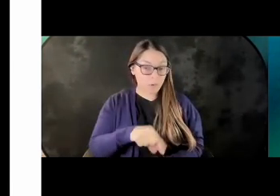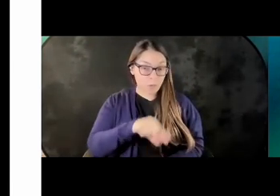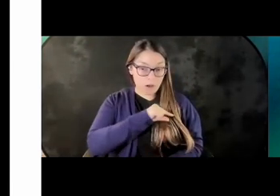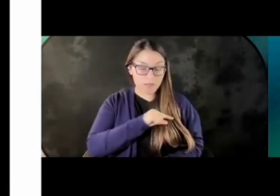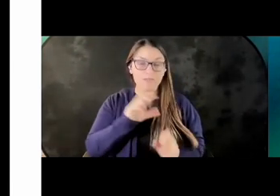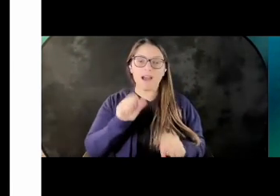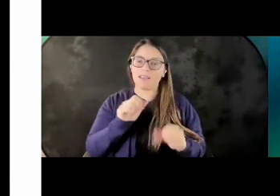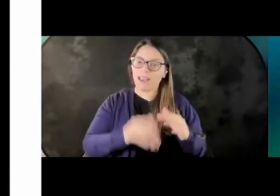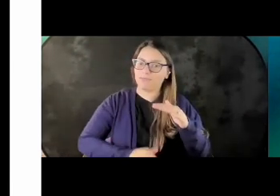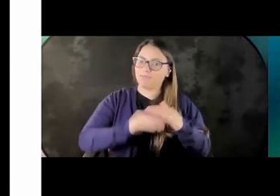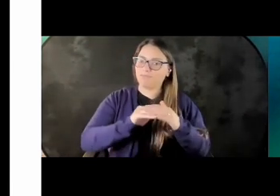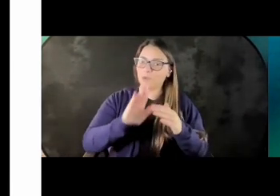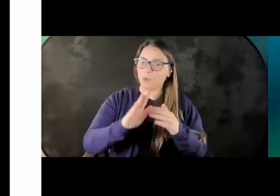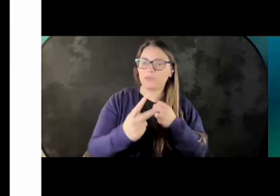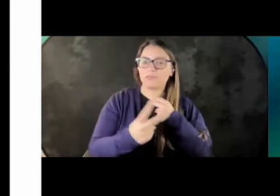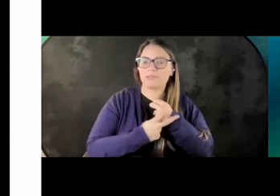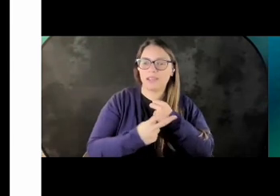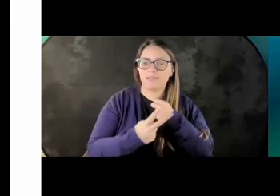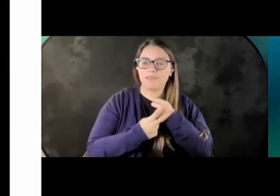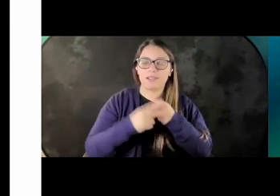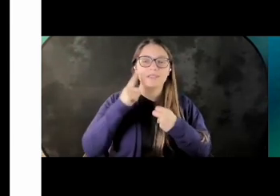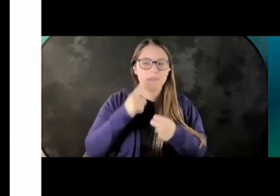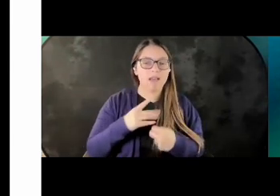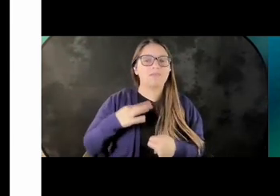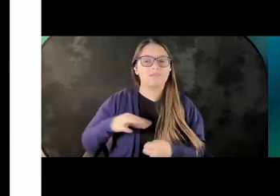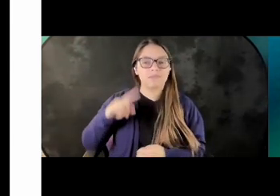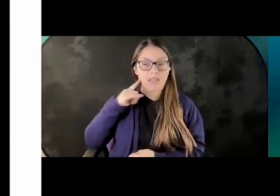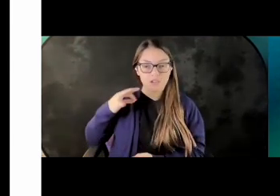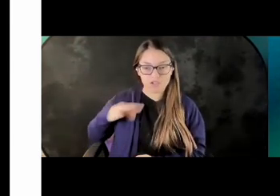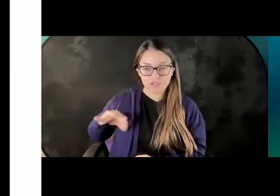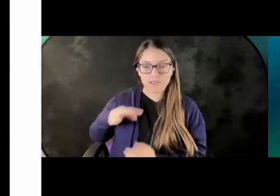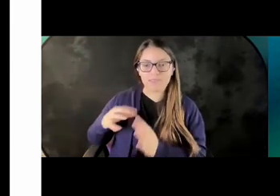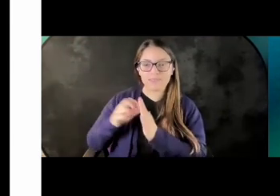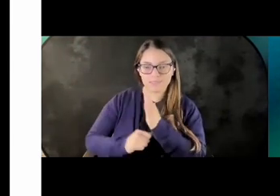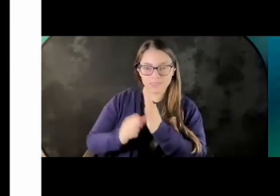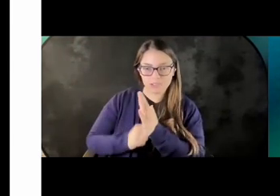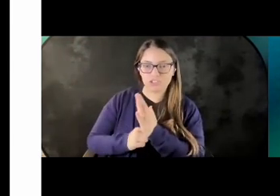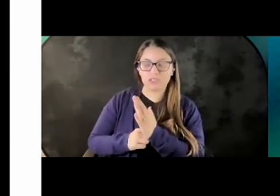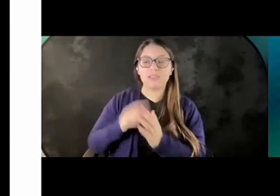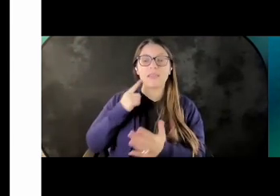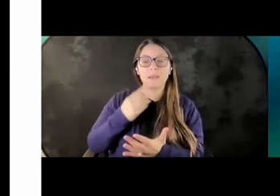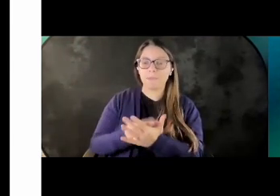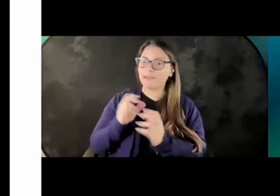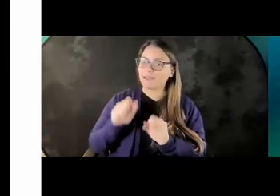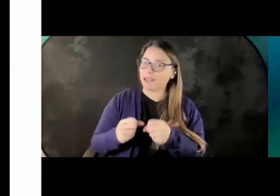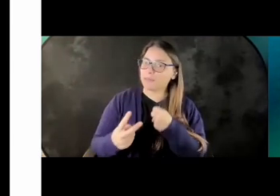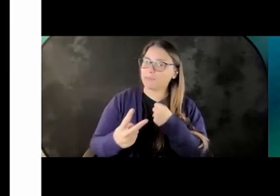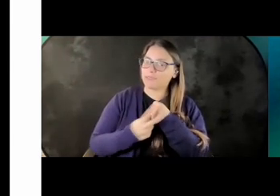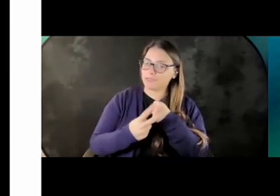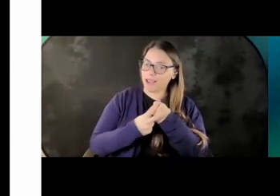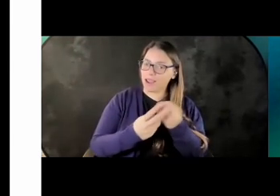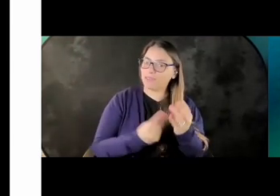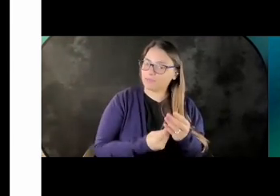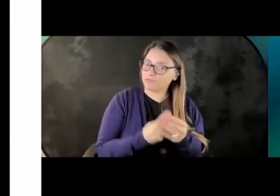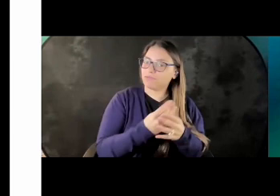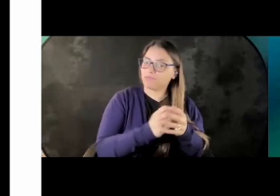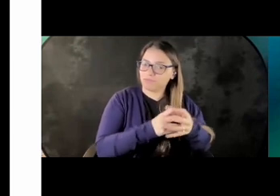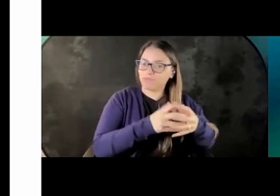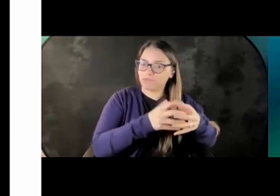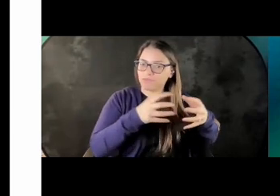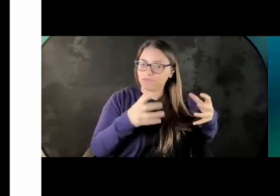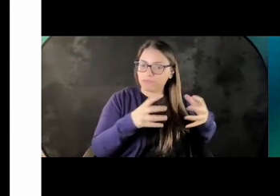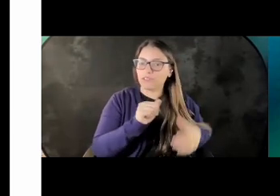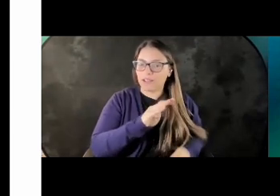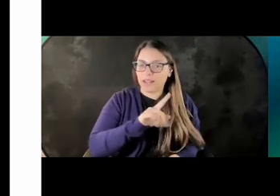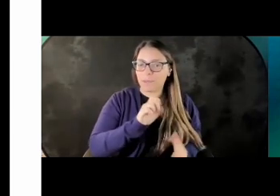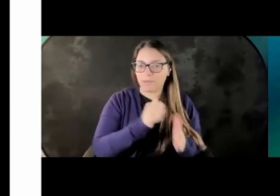savings by claiming the credits or the deductions, and that money can be saved and can grow in your ABLE account. So on the